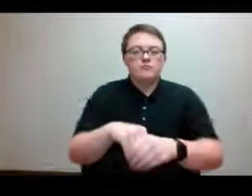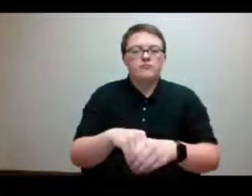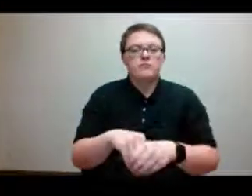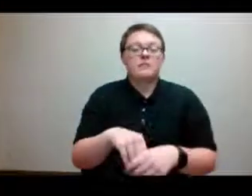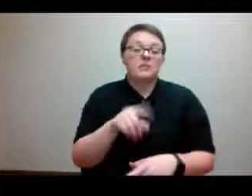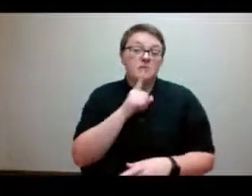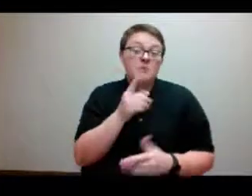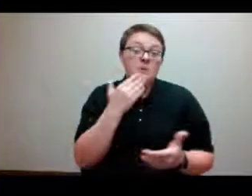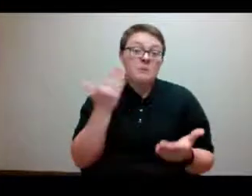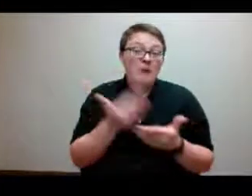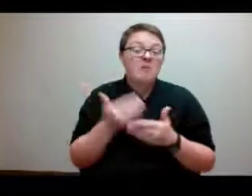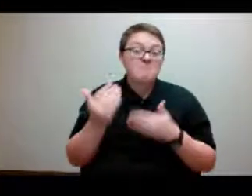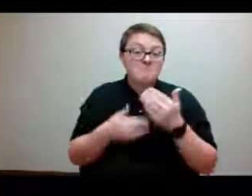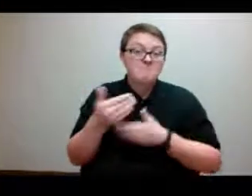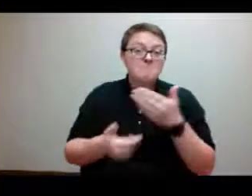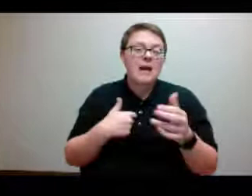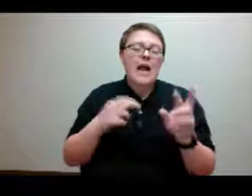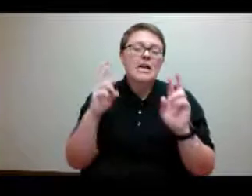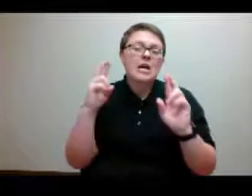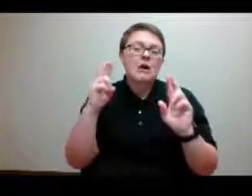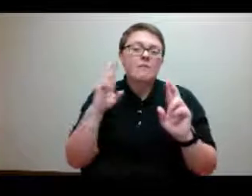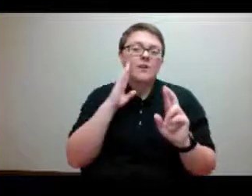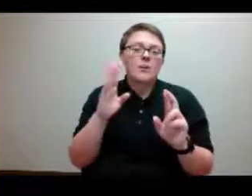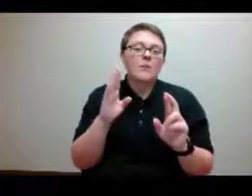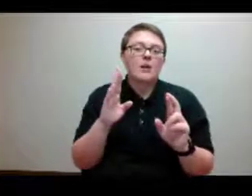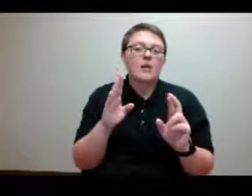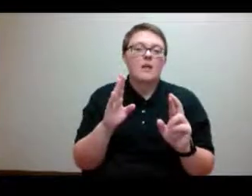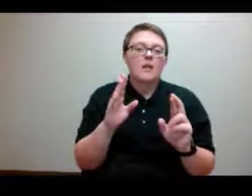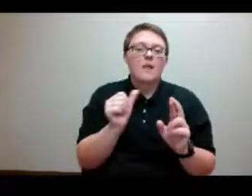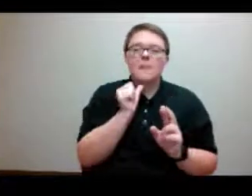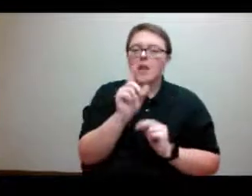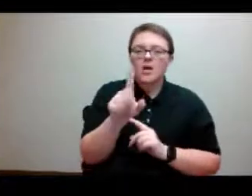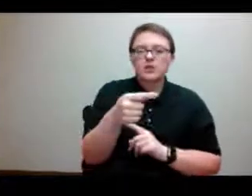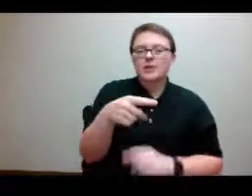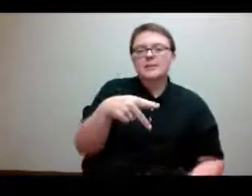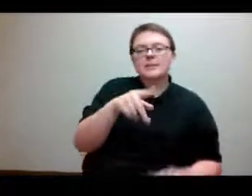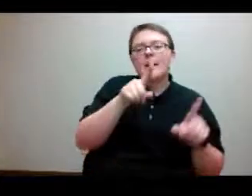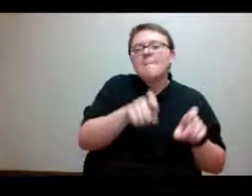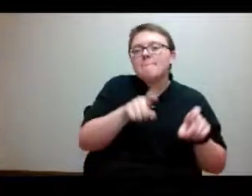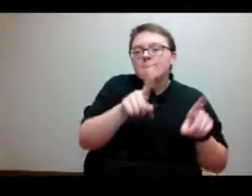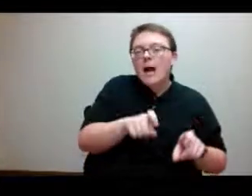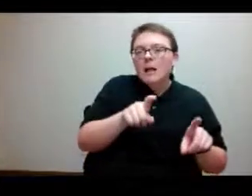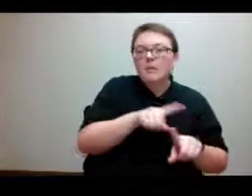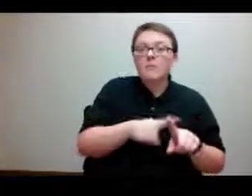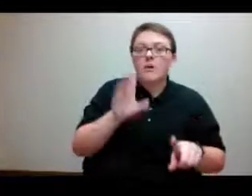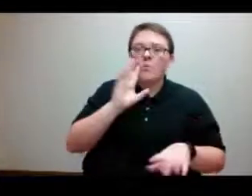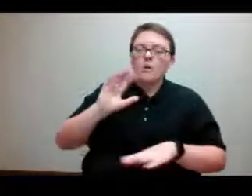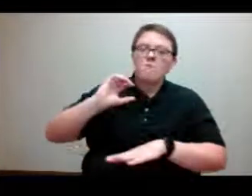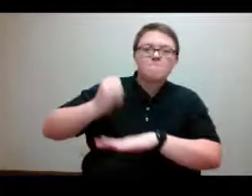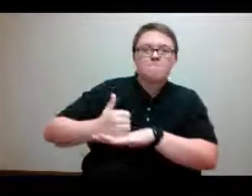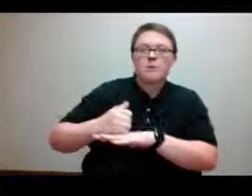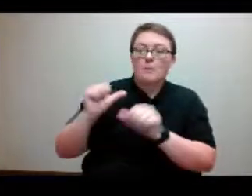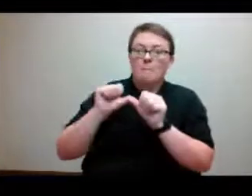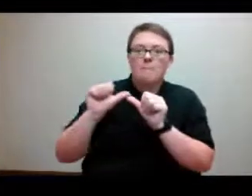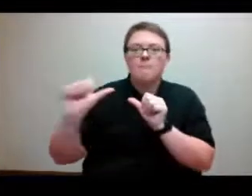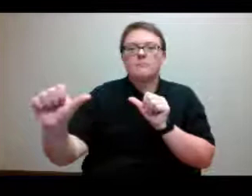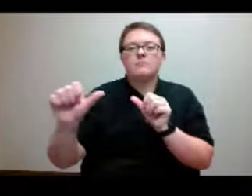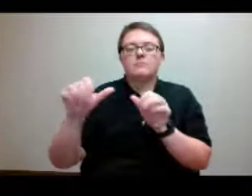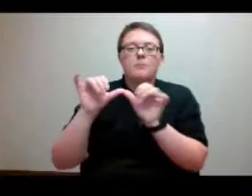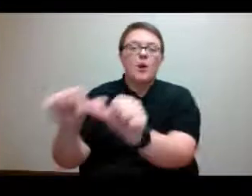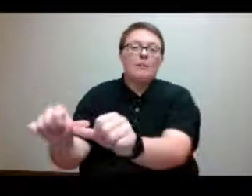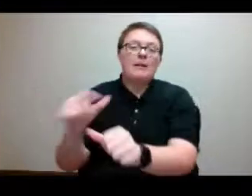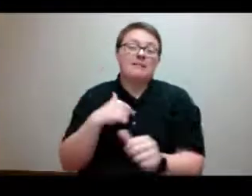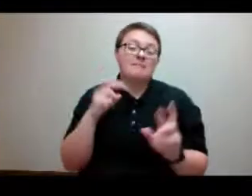well. And I'm hopeful it's going to migrate from being a pilot to a permanent entity for us moving